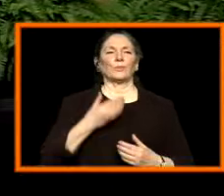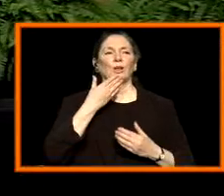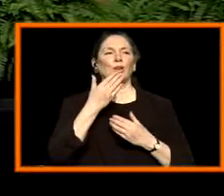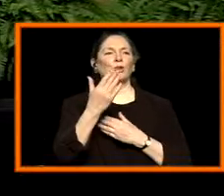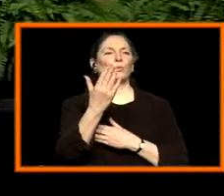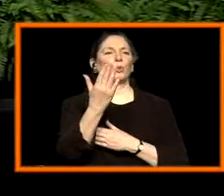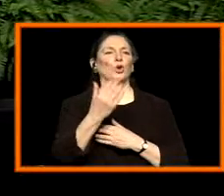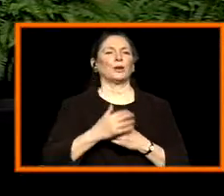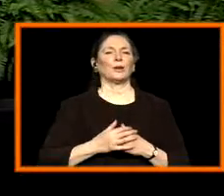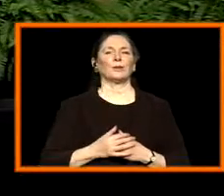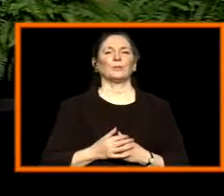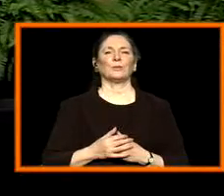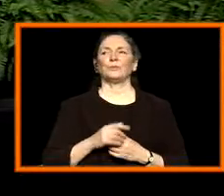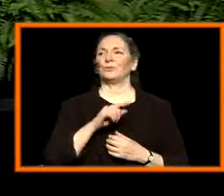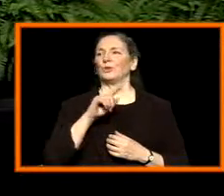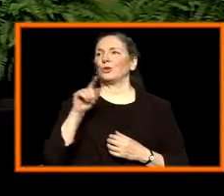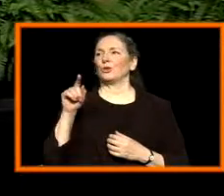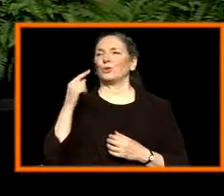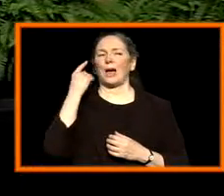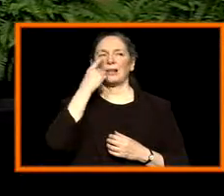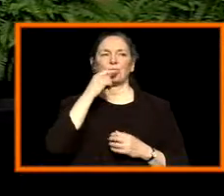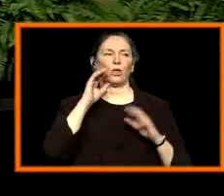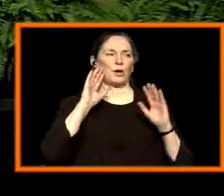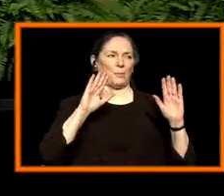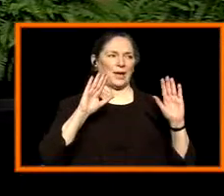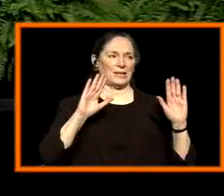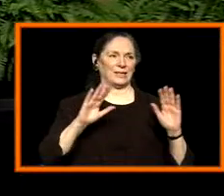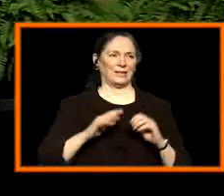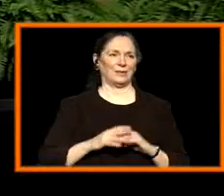Good morning. You guys look amazing.